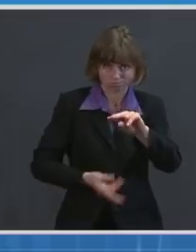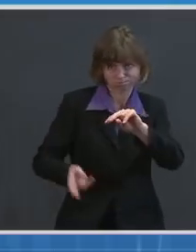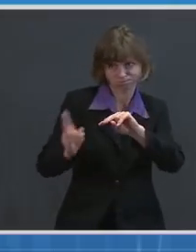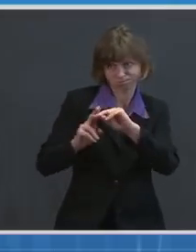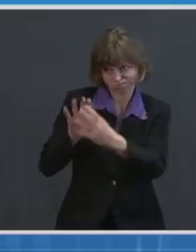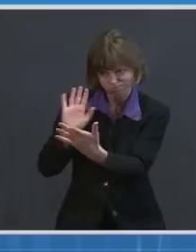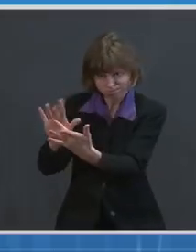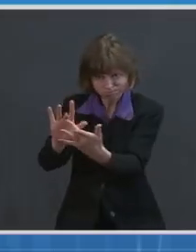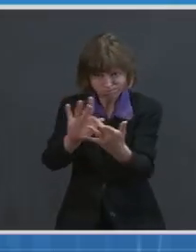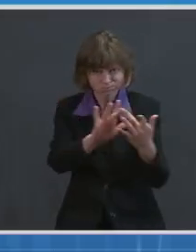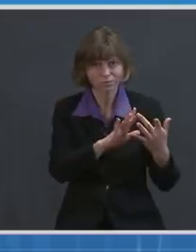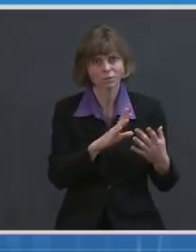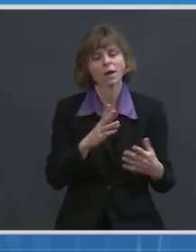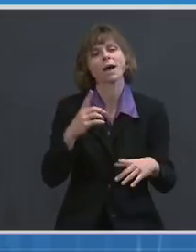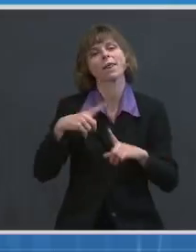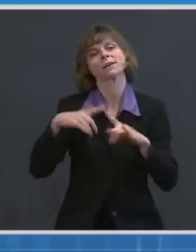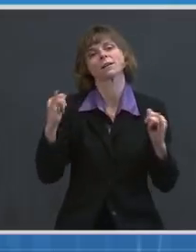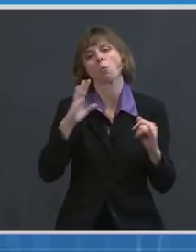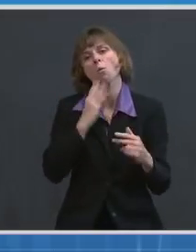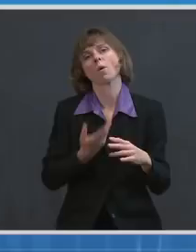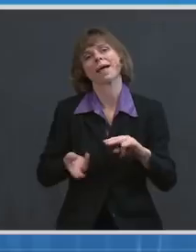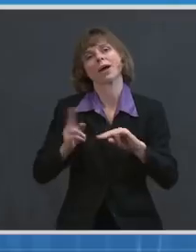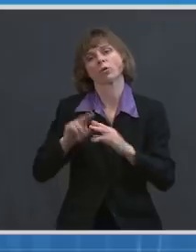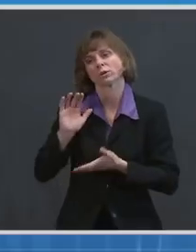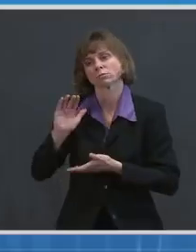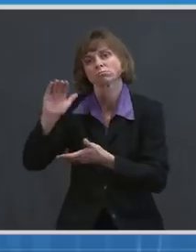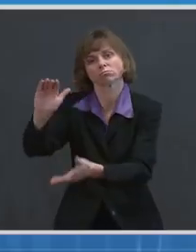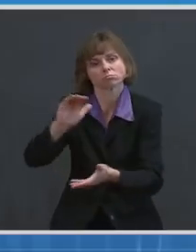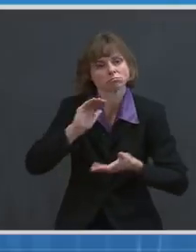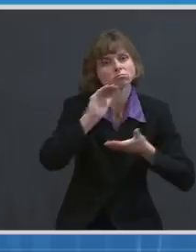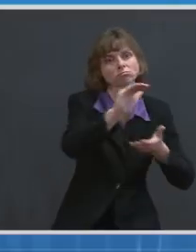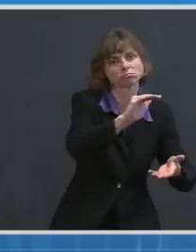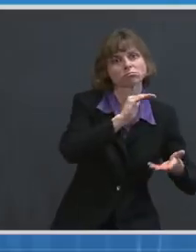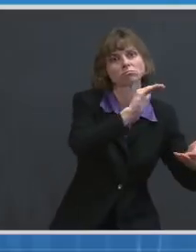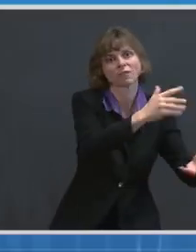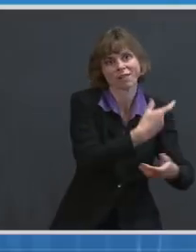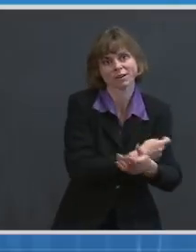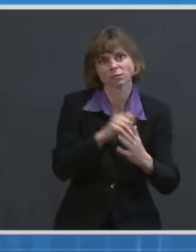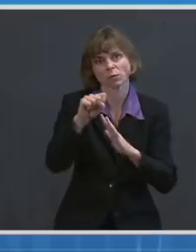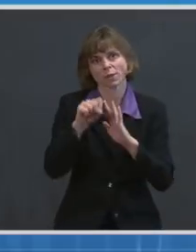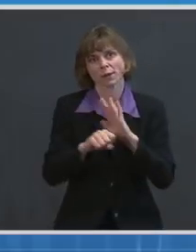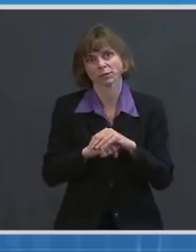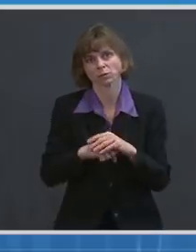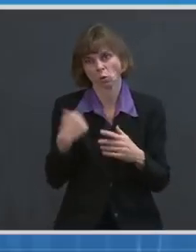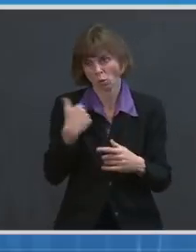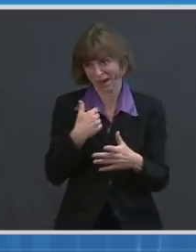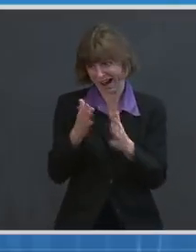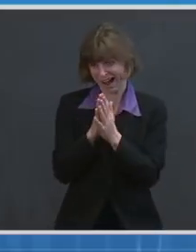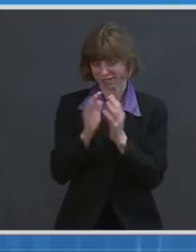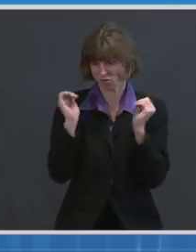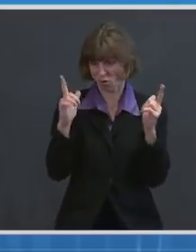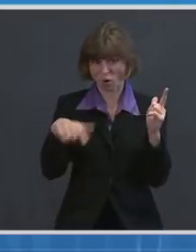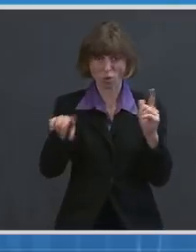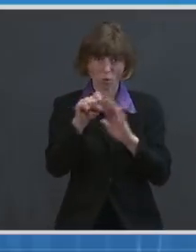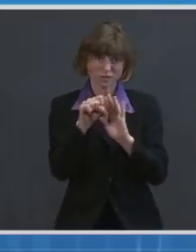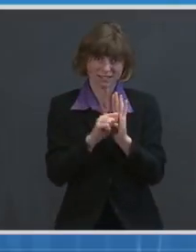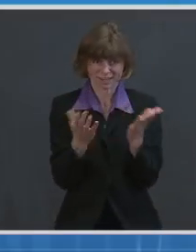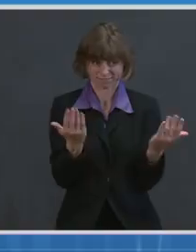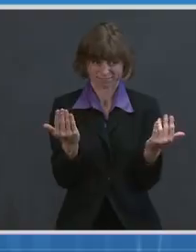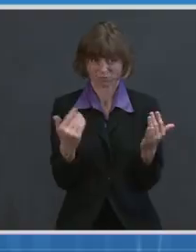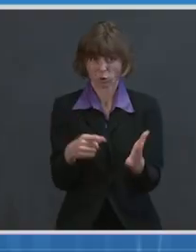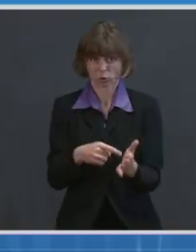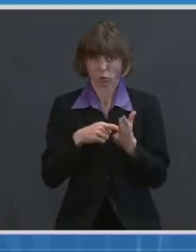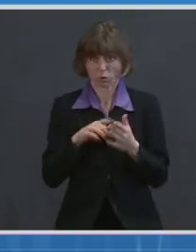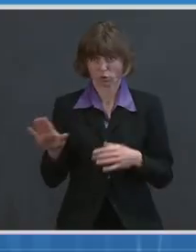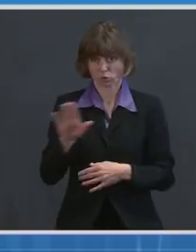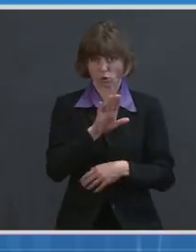our vaccine supply to the states. And as we move forward, we're calling on every state to show their work too. We're asking our partners